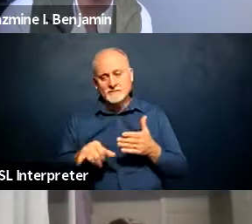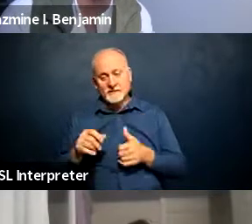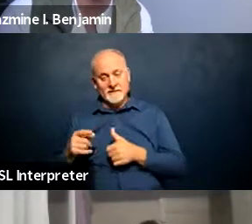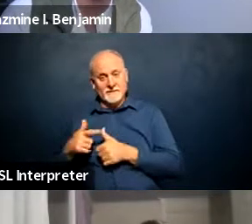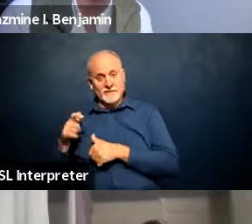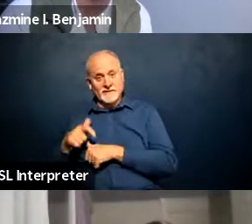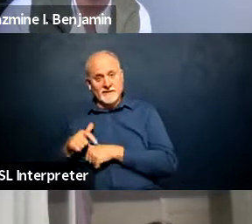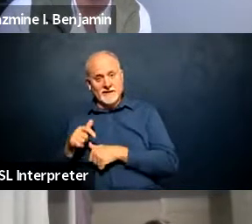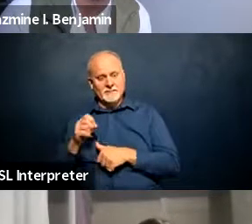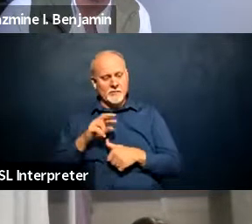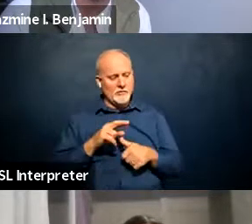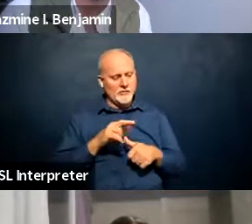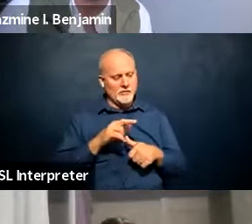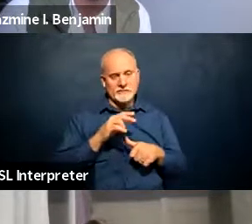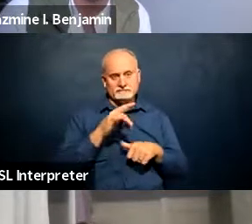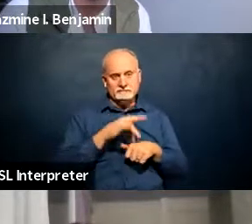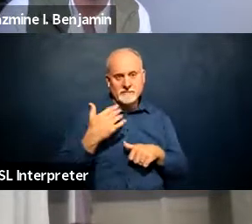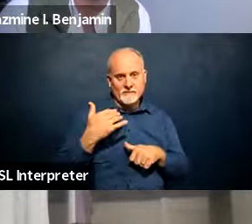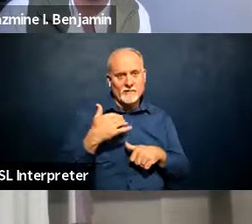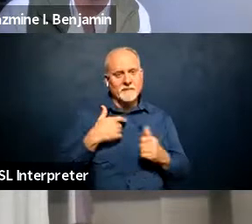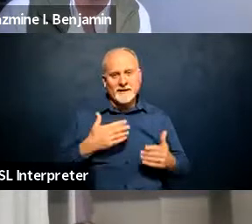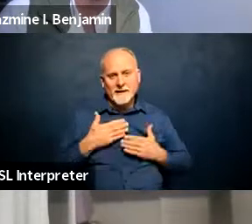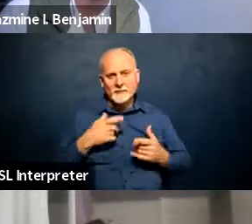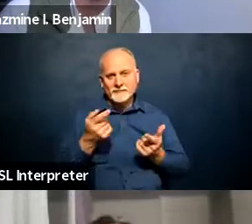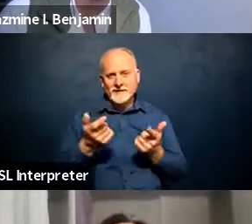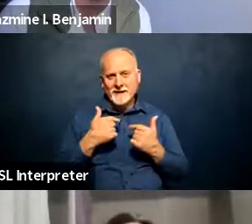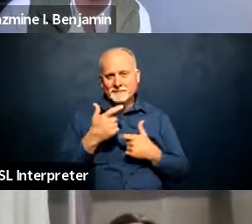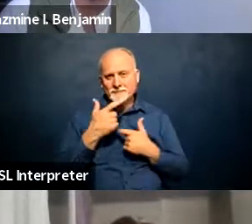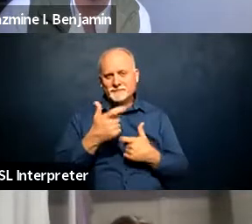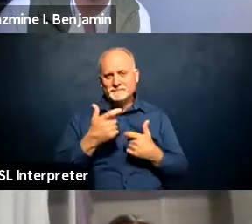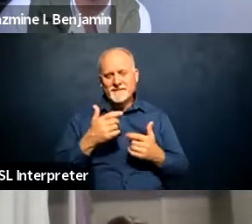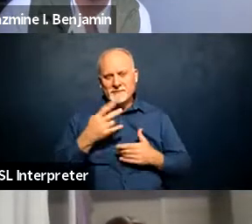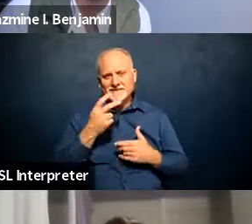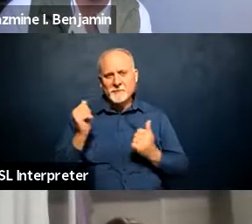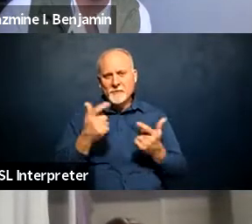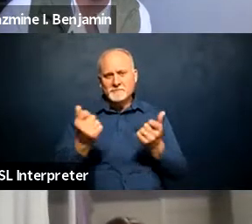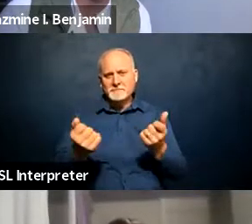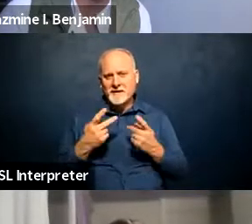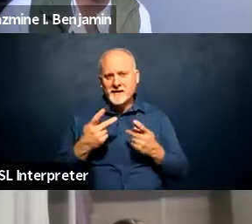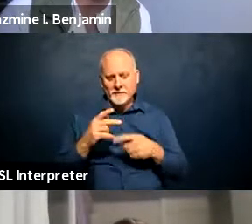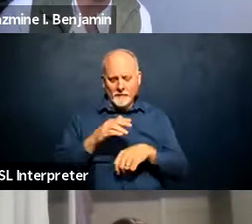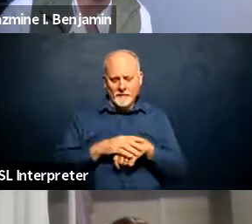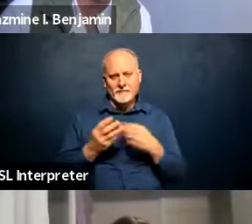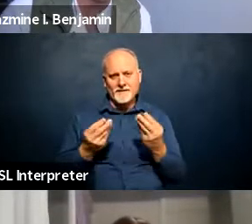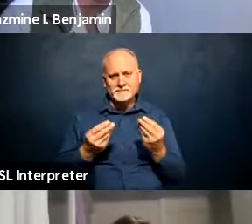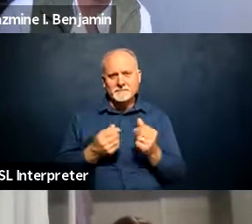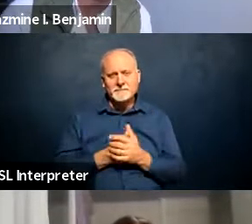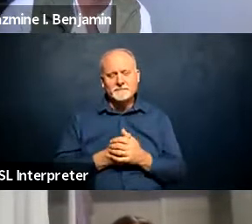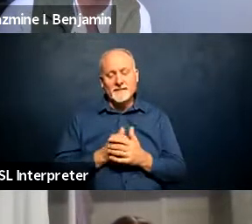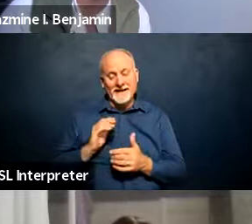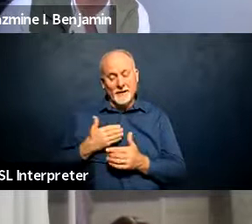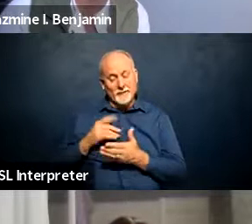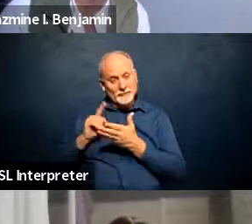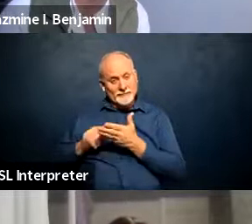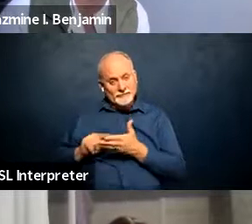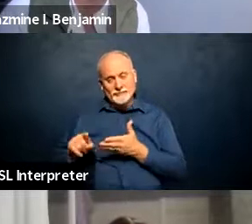or whether you've been here before. I'm very happy to have you, very happy to see everyone back on campus. Many of us that are in research and clinical work